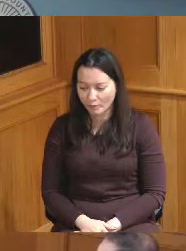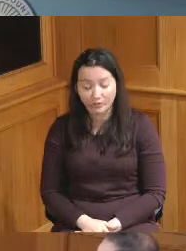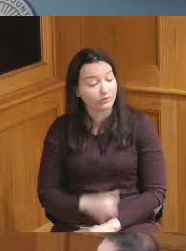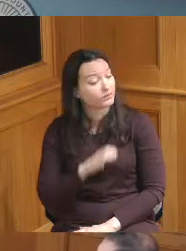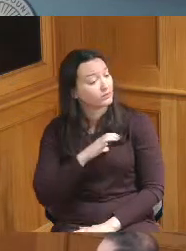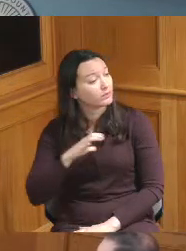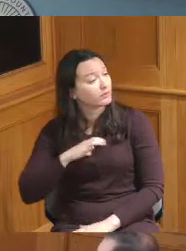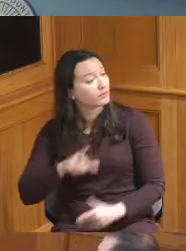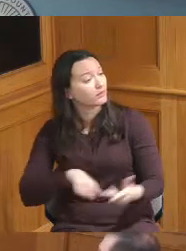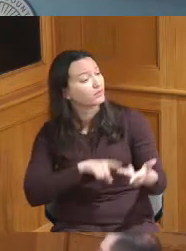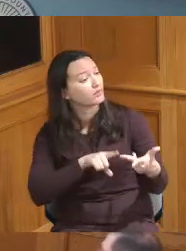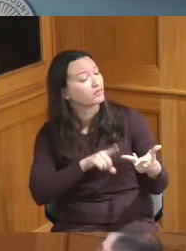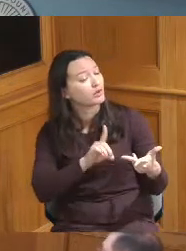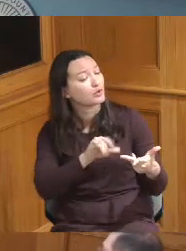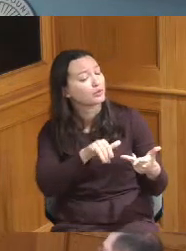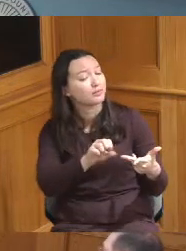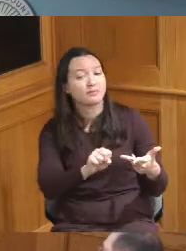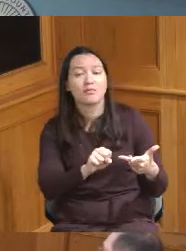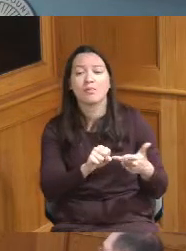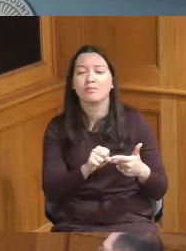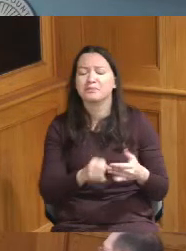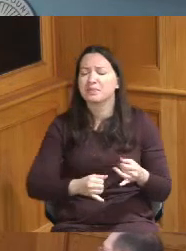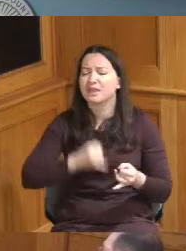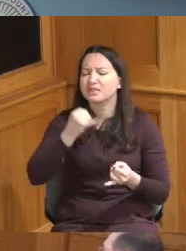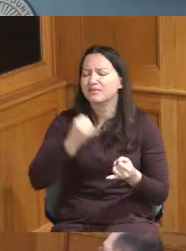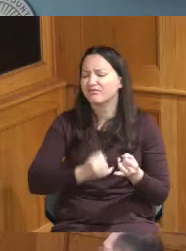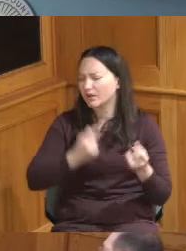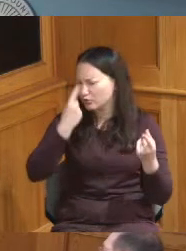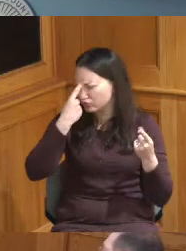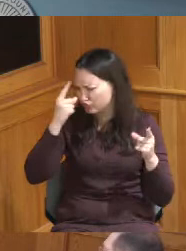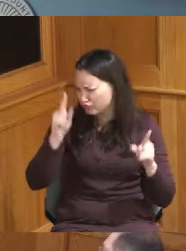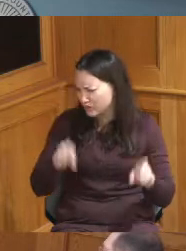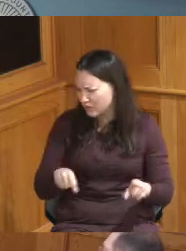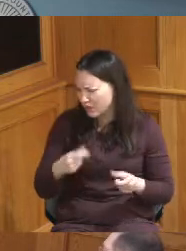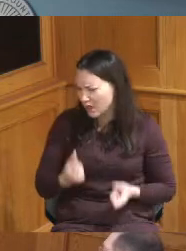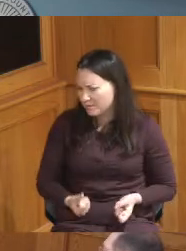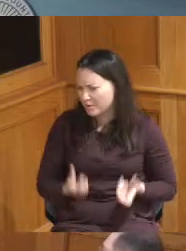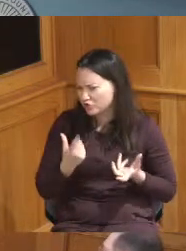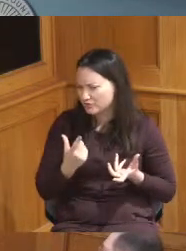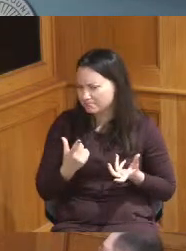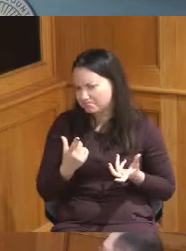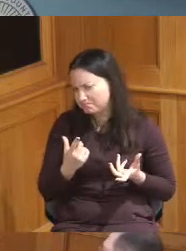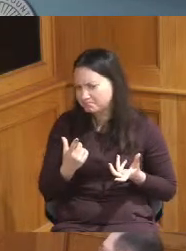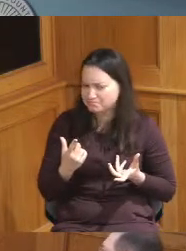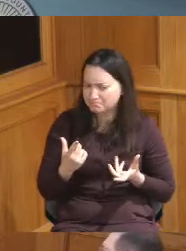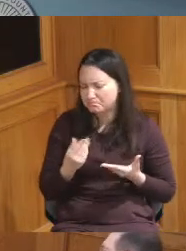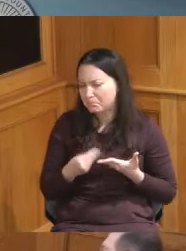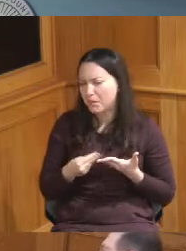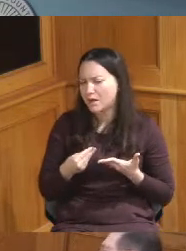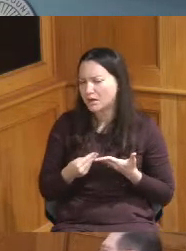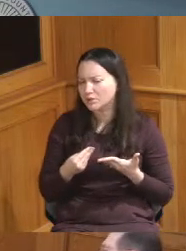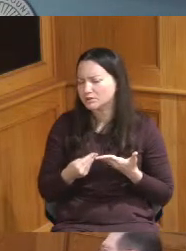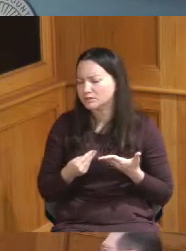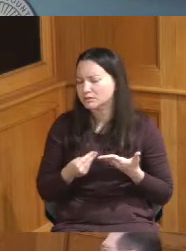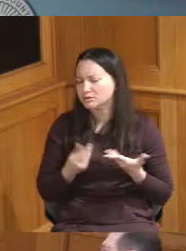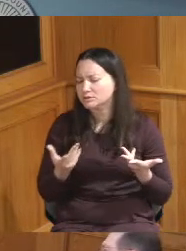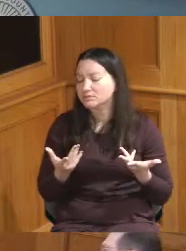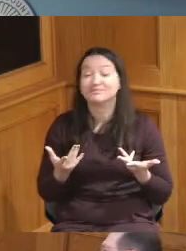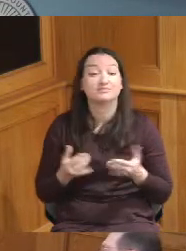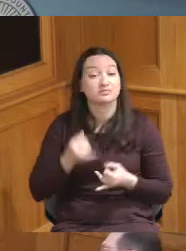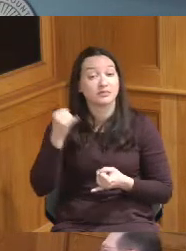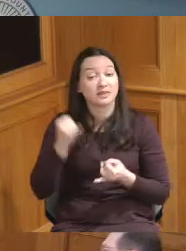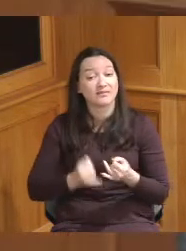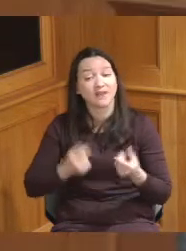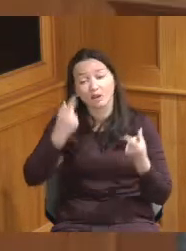Commissioner Dumas? Lisa, as far as a final agreement, how much are we talking about? How much money would that be? The